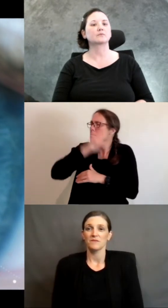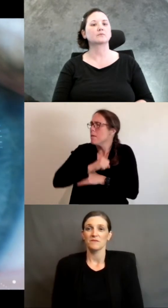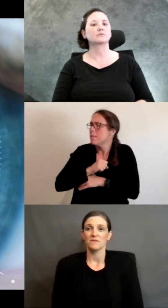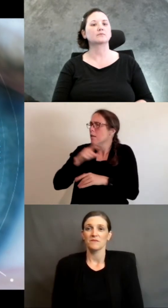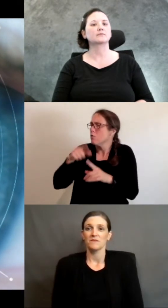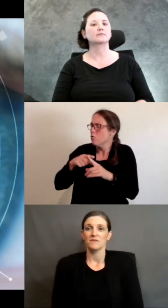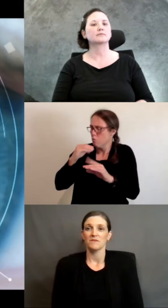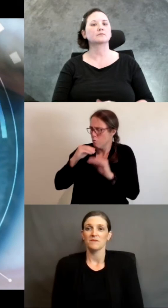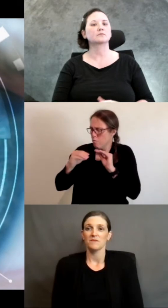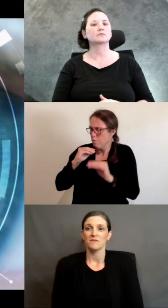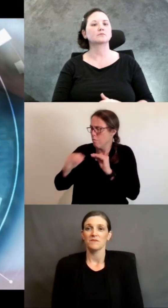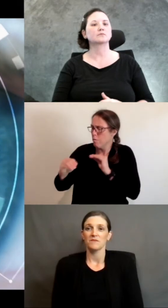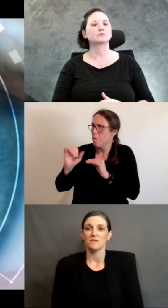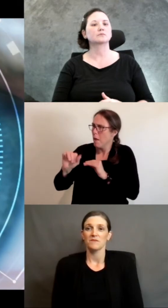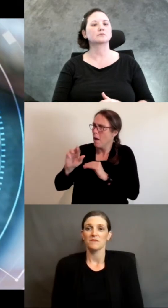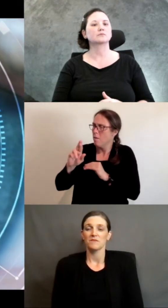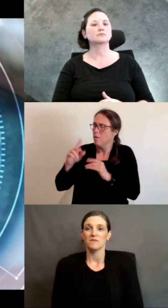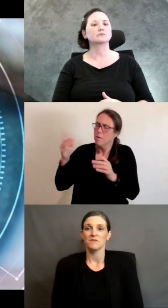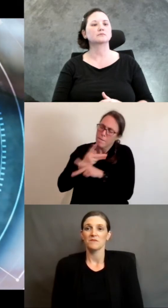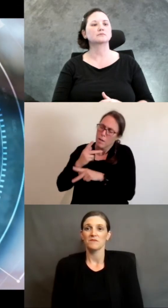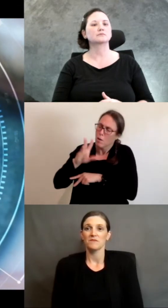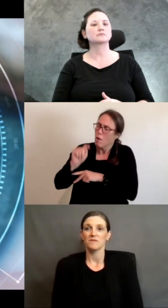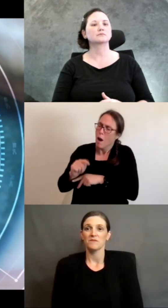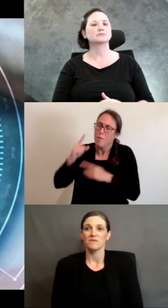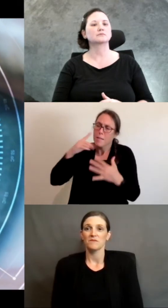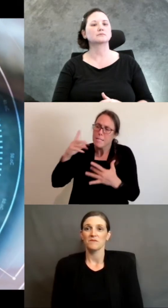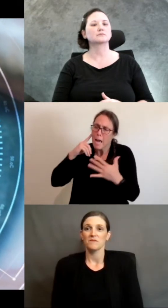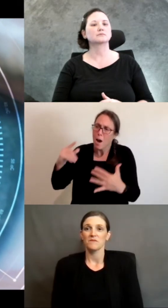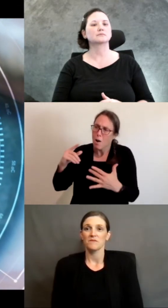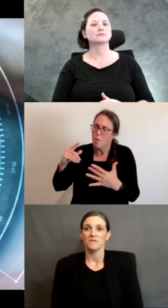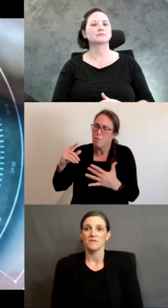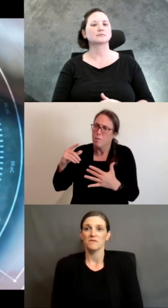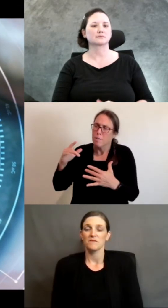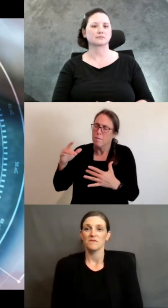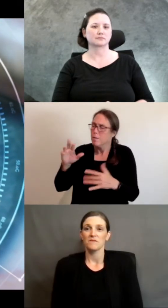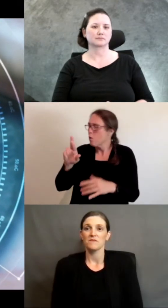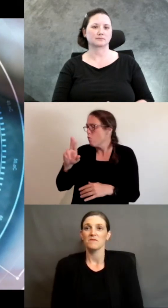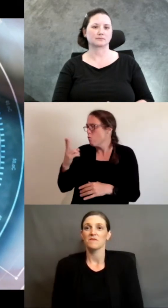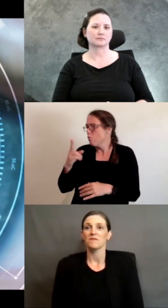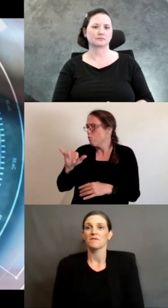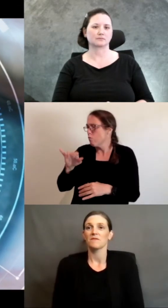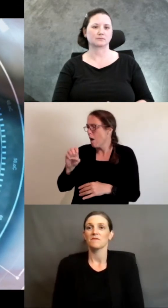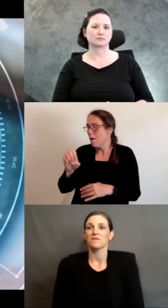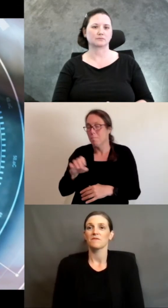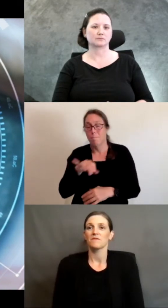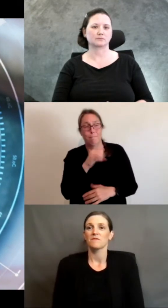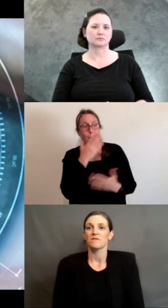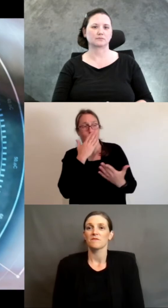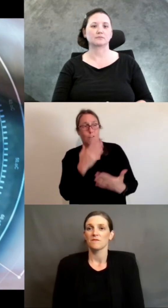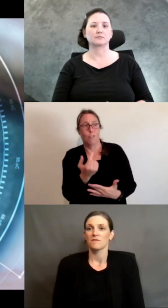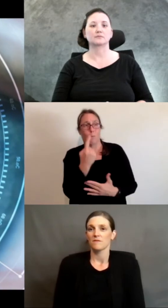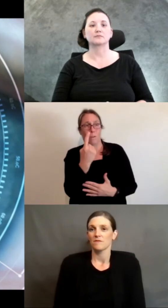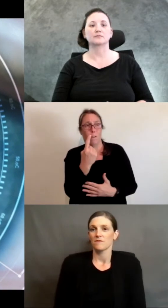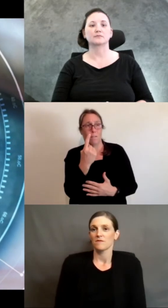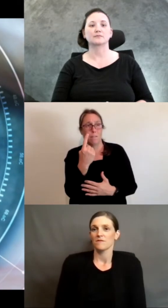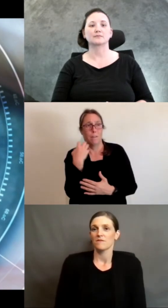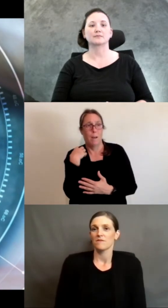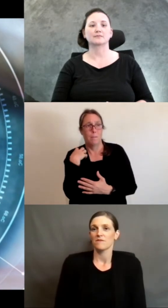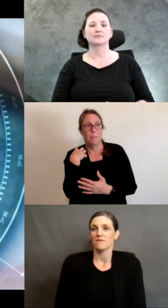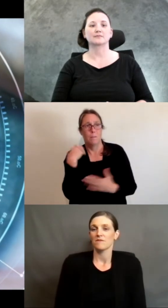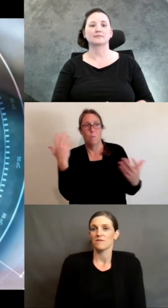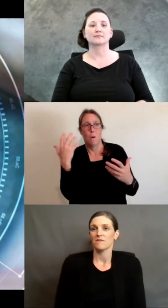robot grins. That's a good one, Captain. The answer is